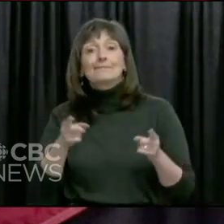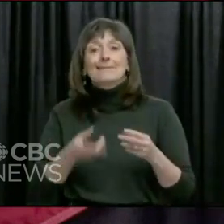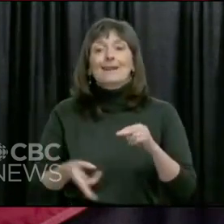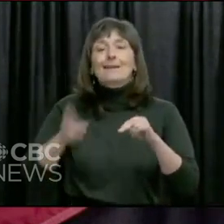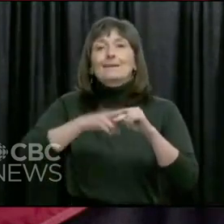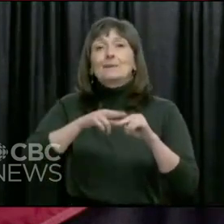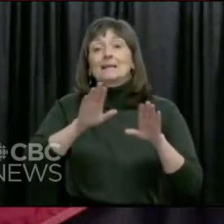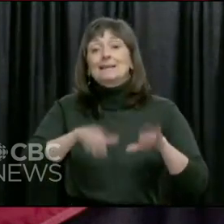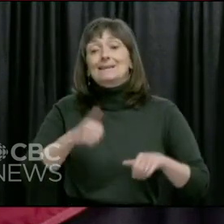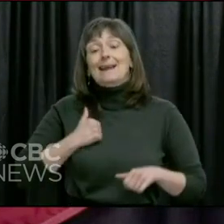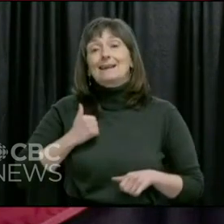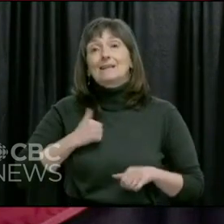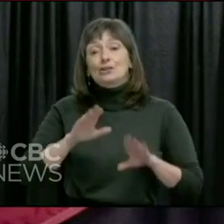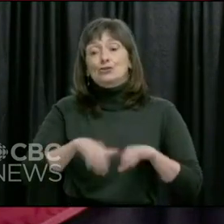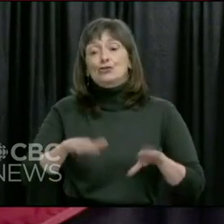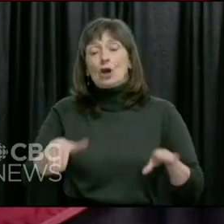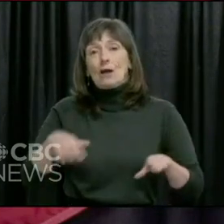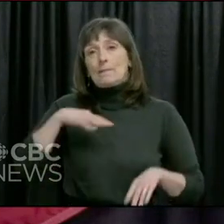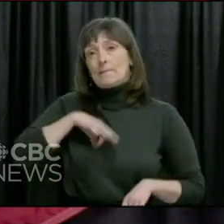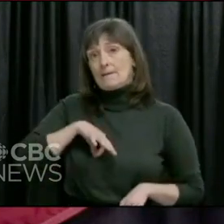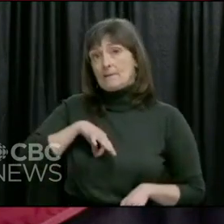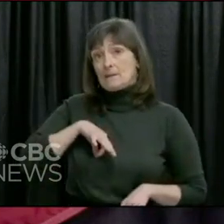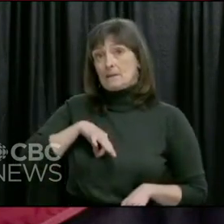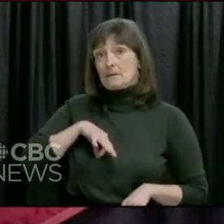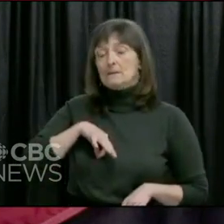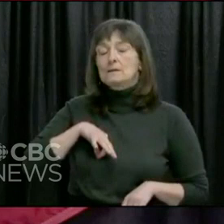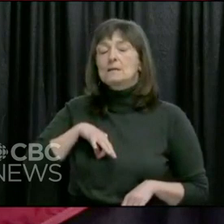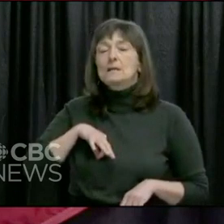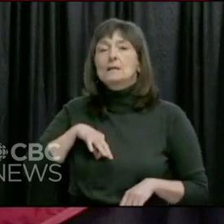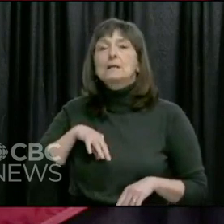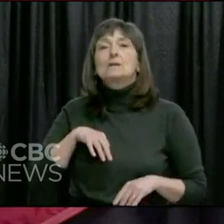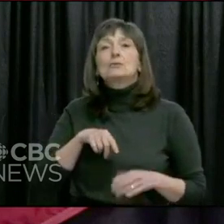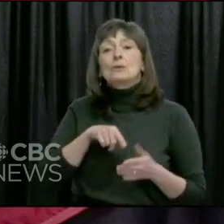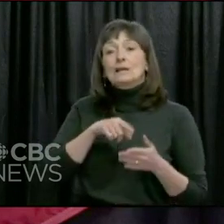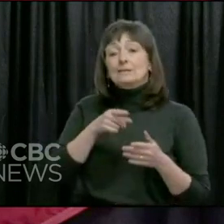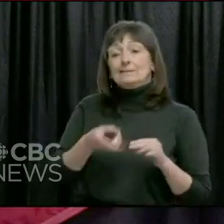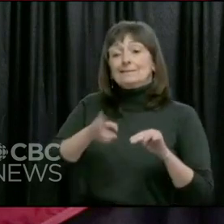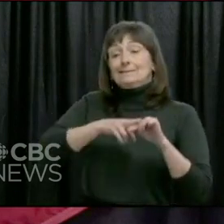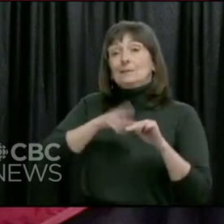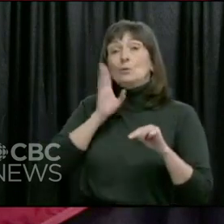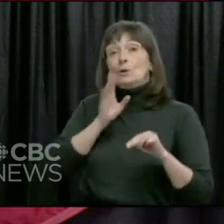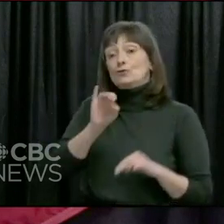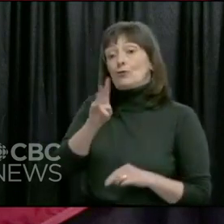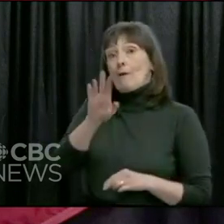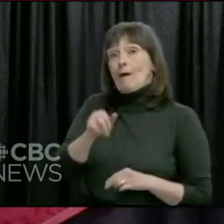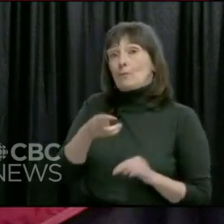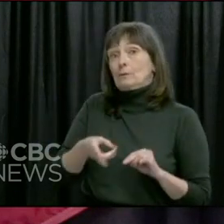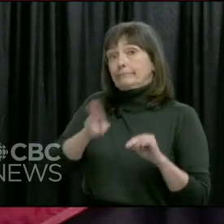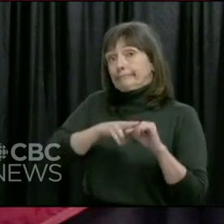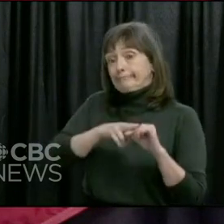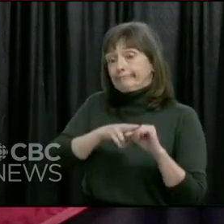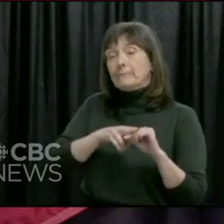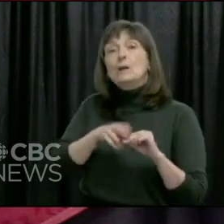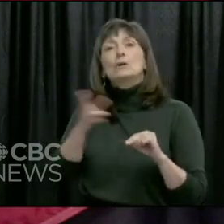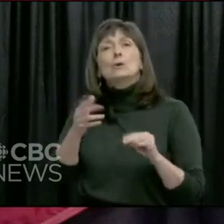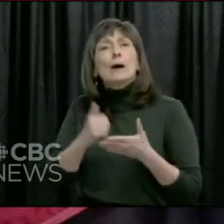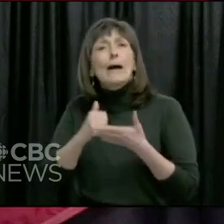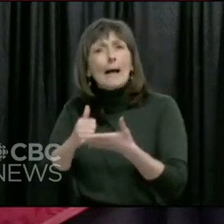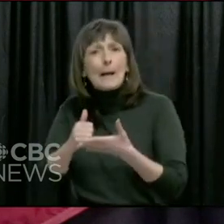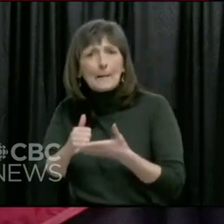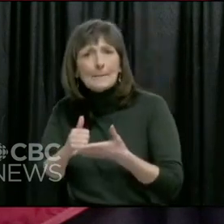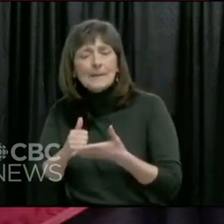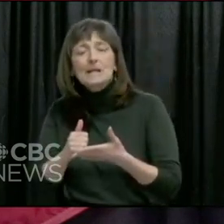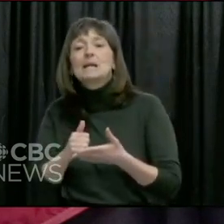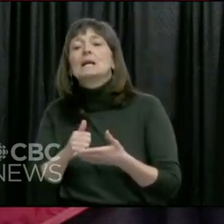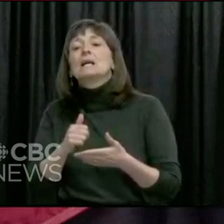Benefit. This is a tax-free support that will be increased in July, and this is meant to help families pay for things like